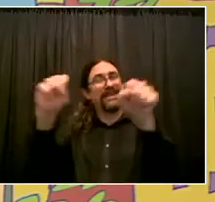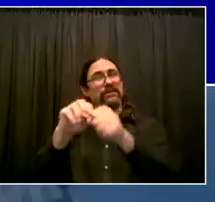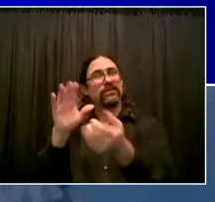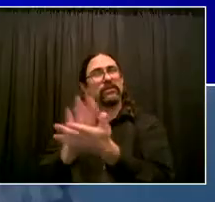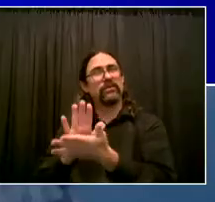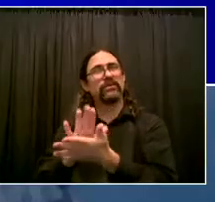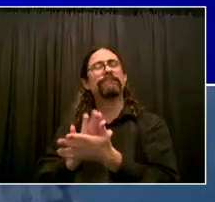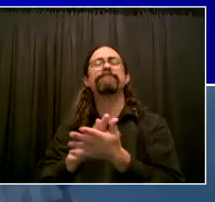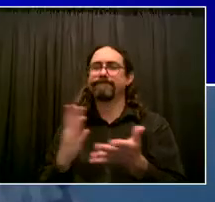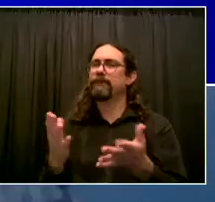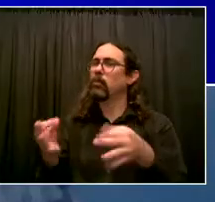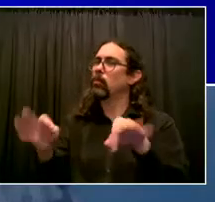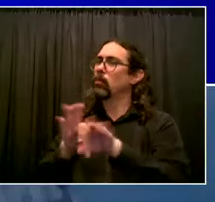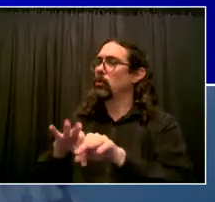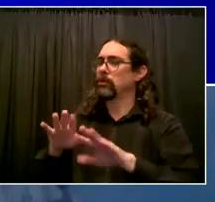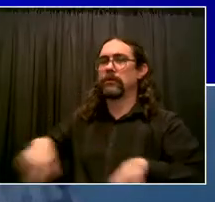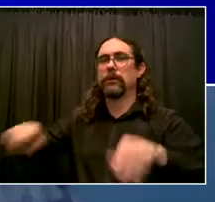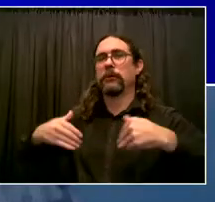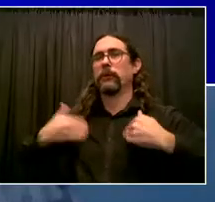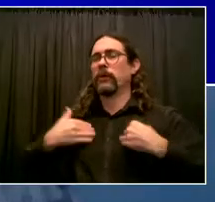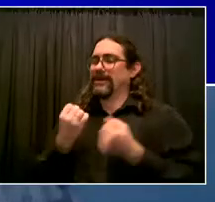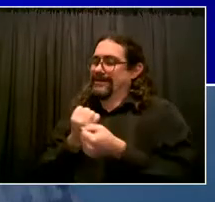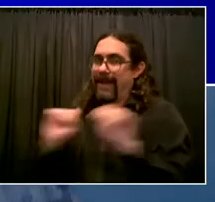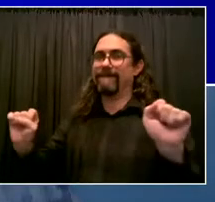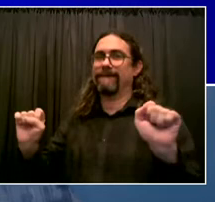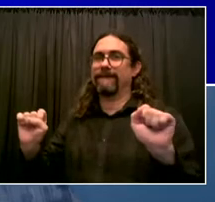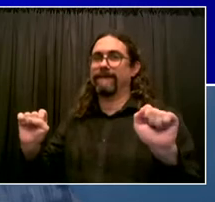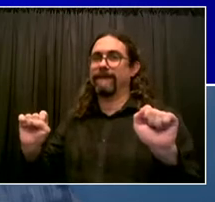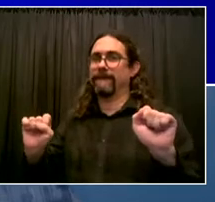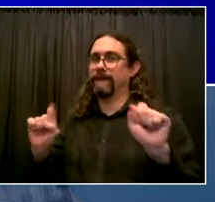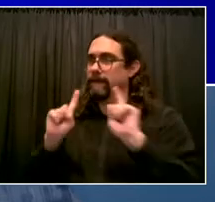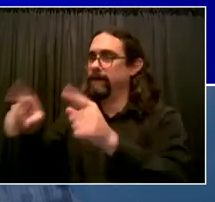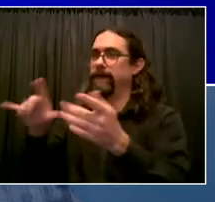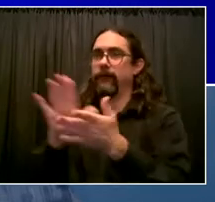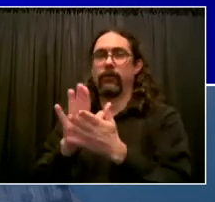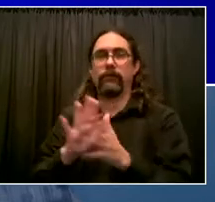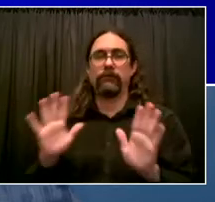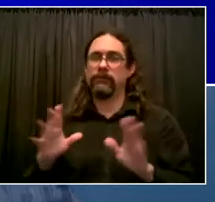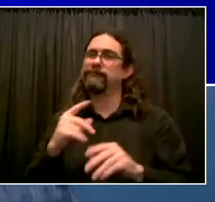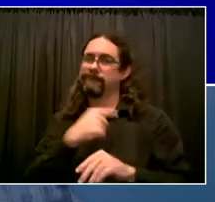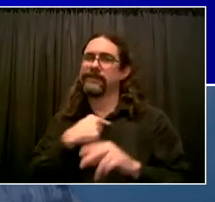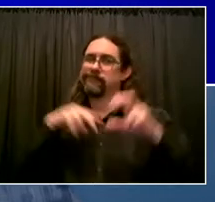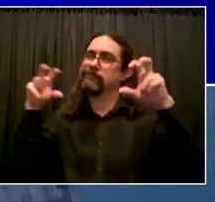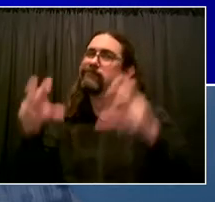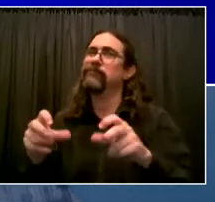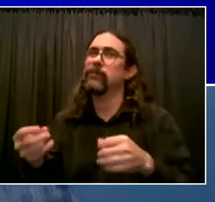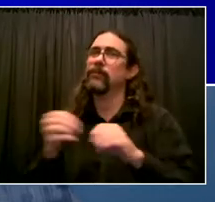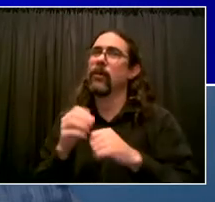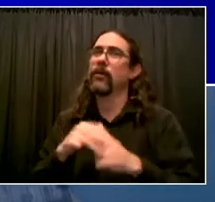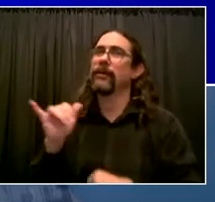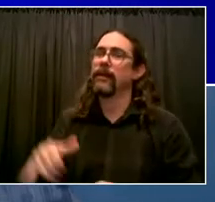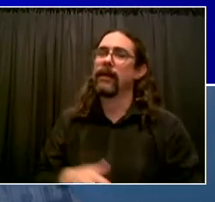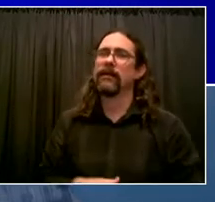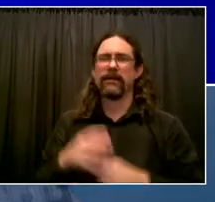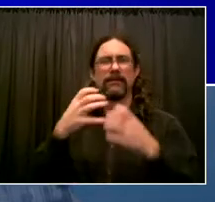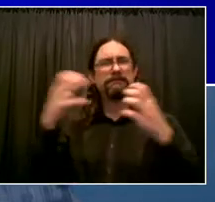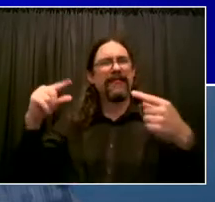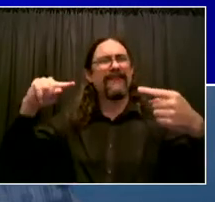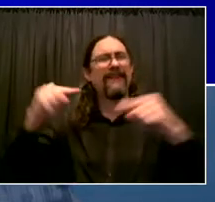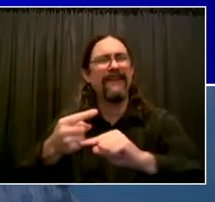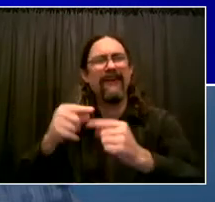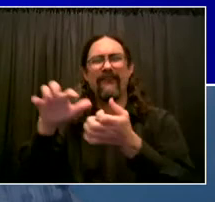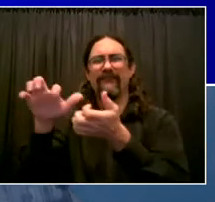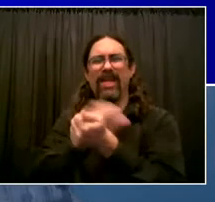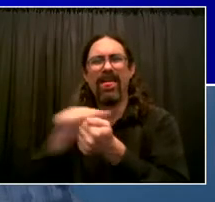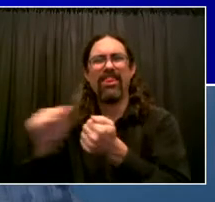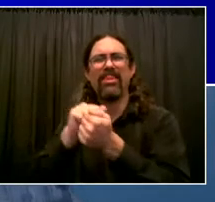couple of days, increased unannounced screening at certain schools that need it. We want it to be clear